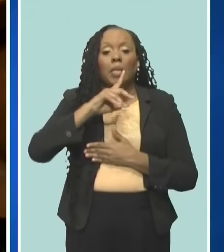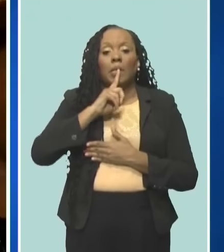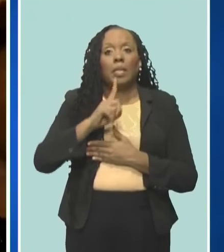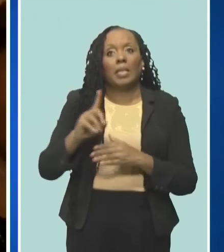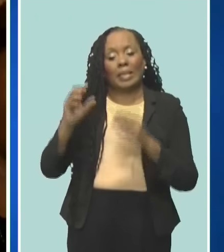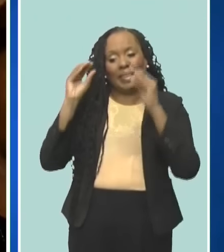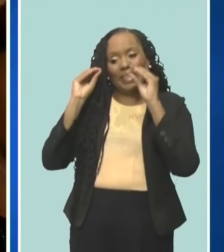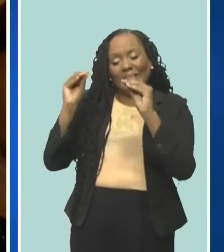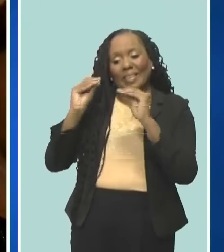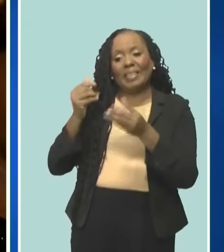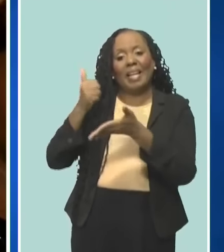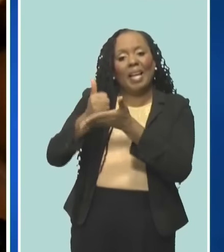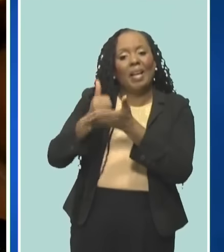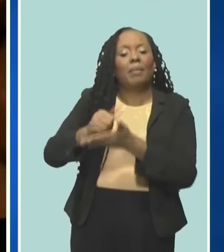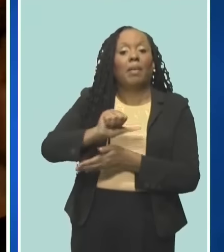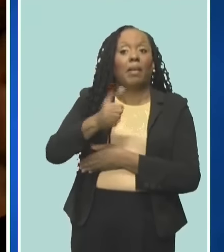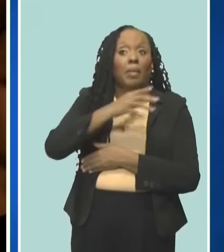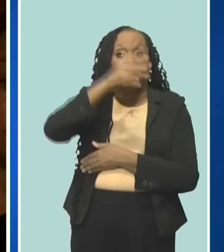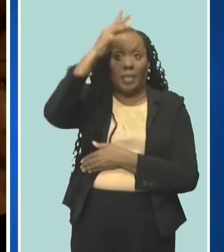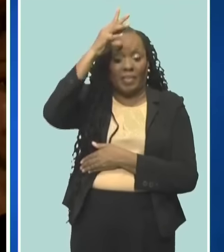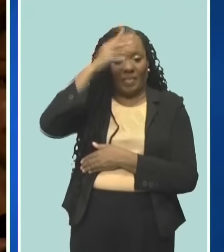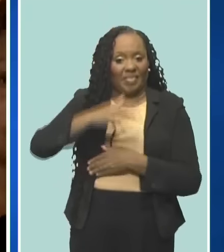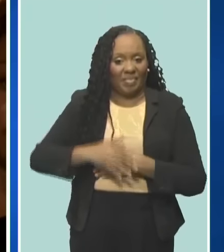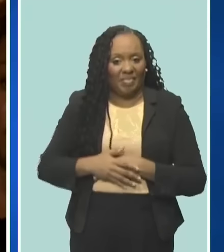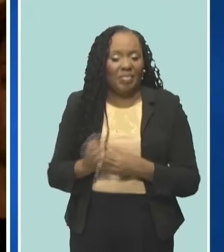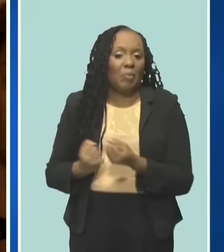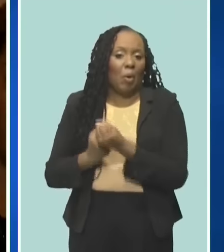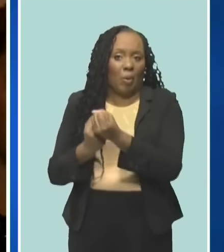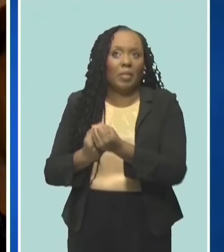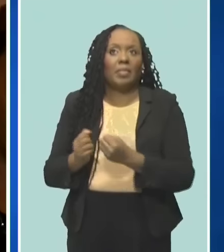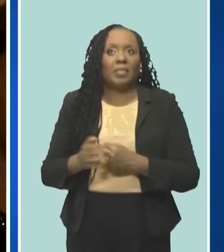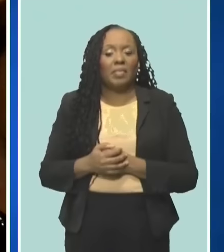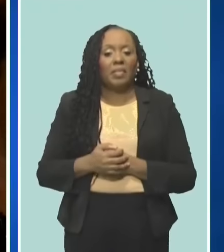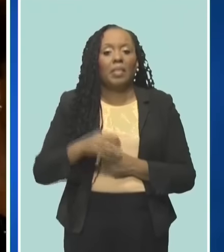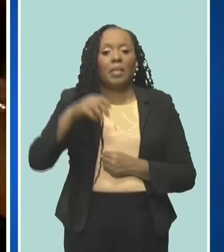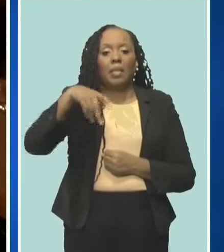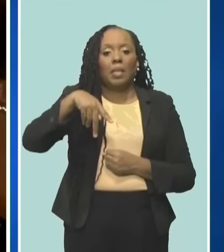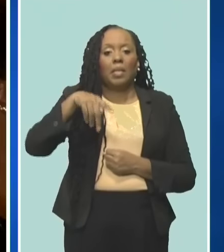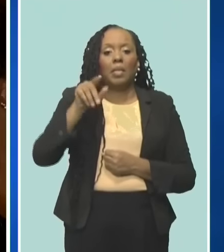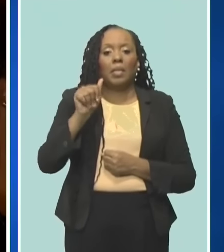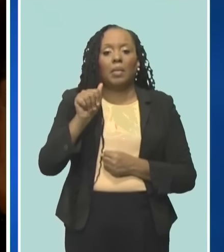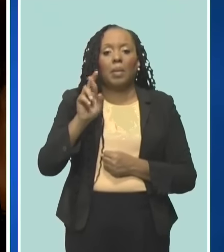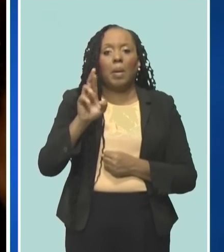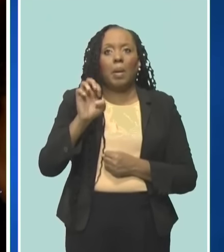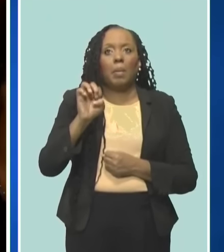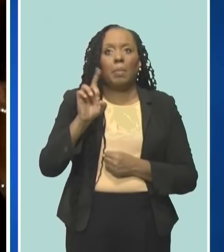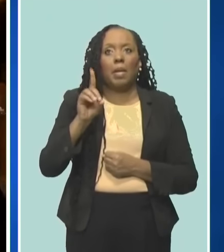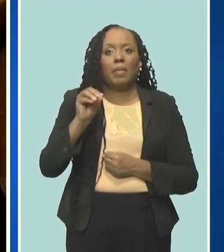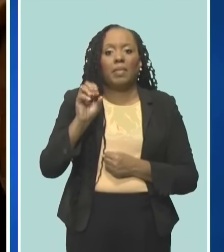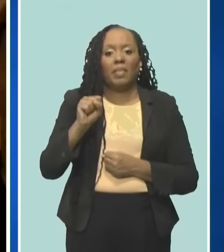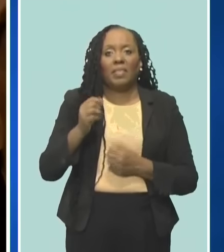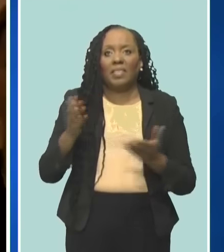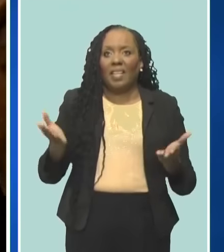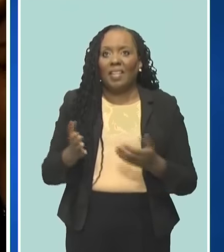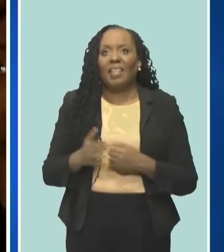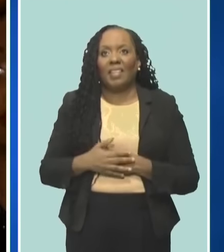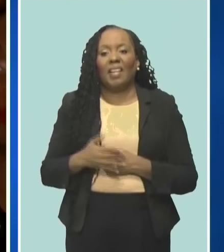who need. And Barbados, I believe a representative of Barbados is here, for instance. I